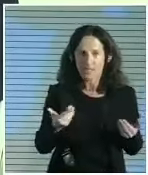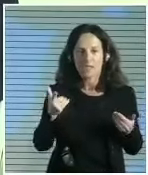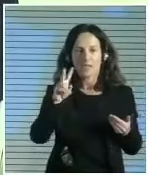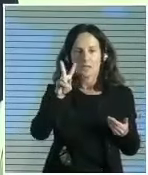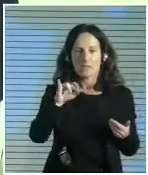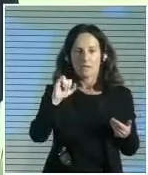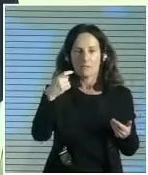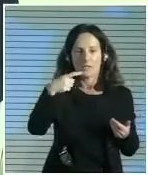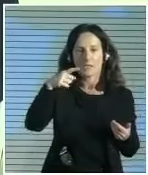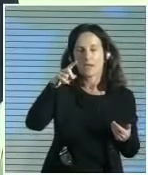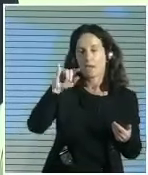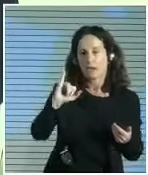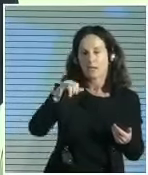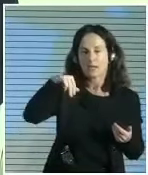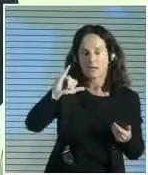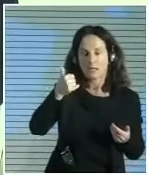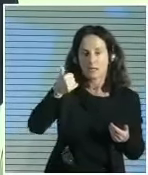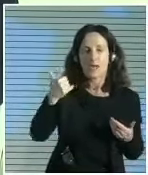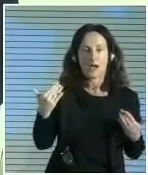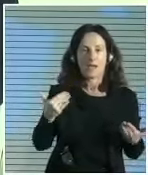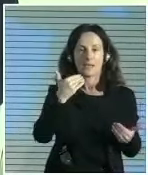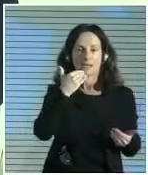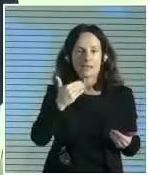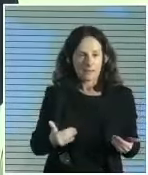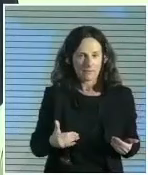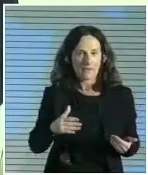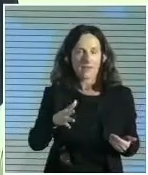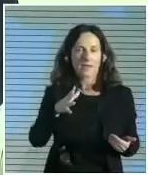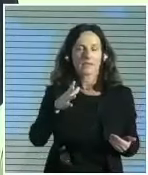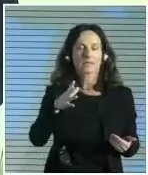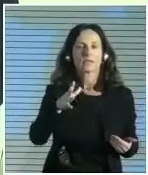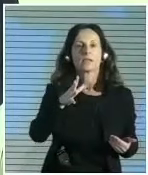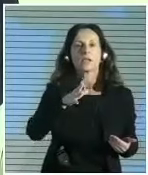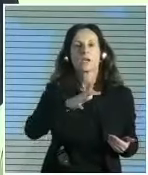magnífico motivo para venir a aprender y comprender, porque al final